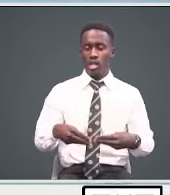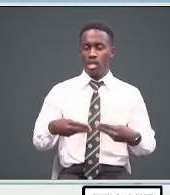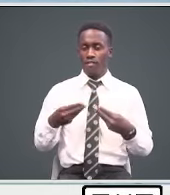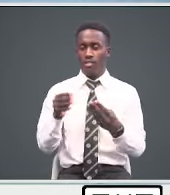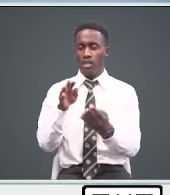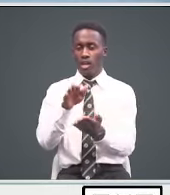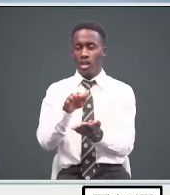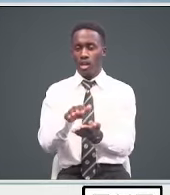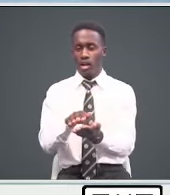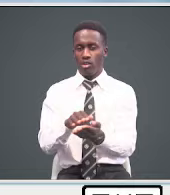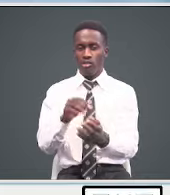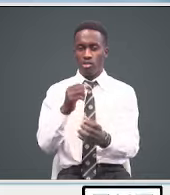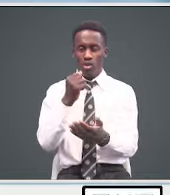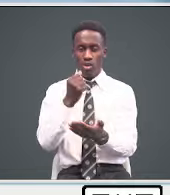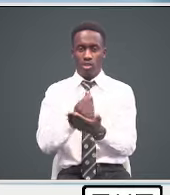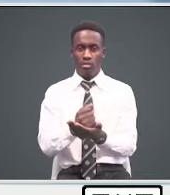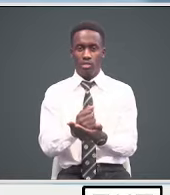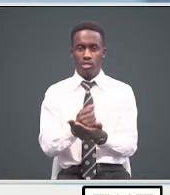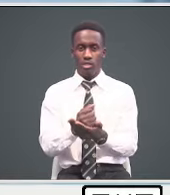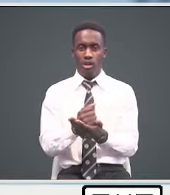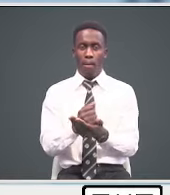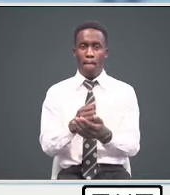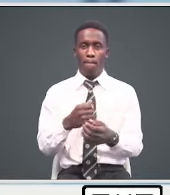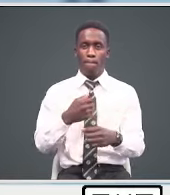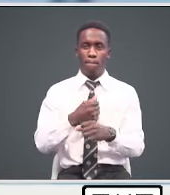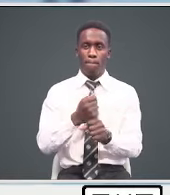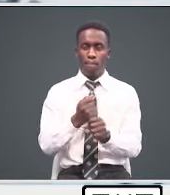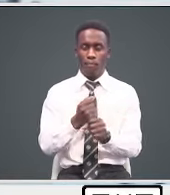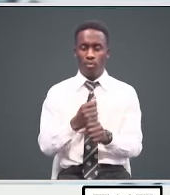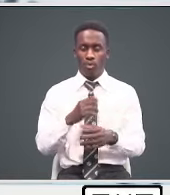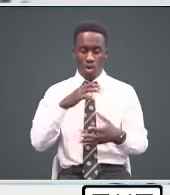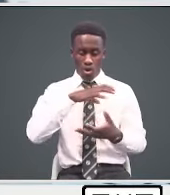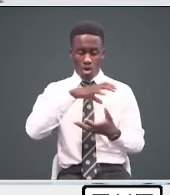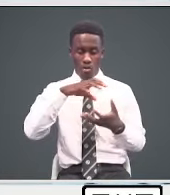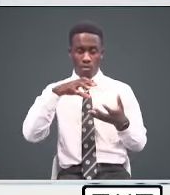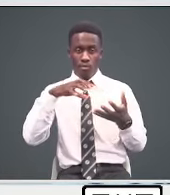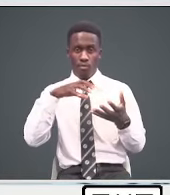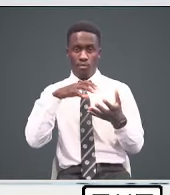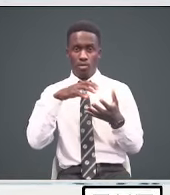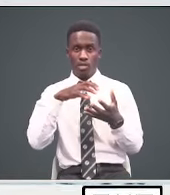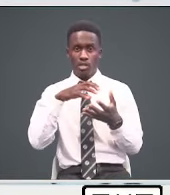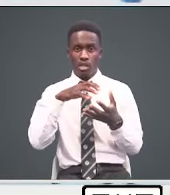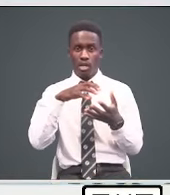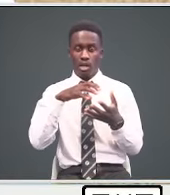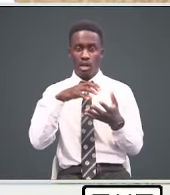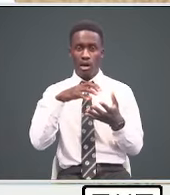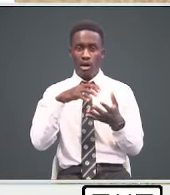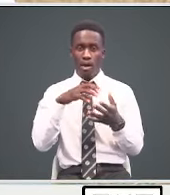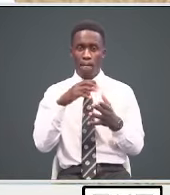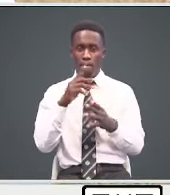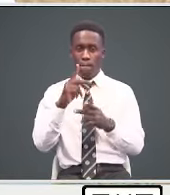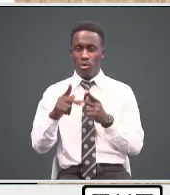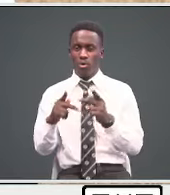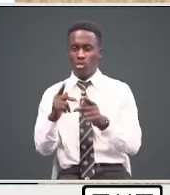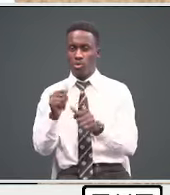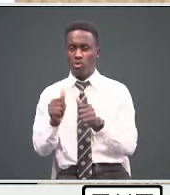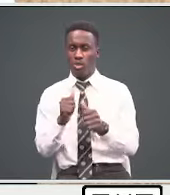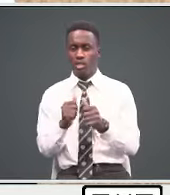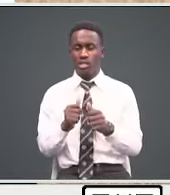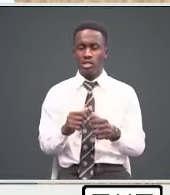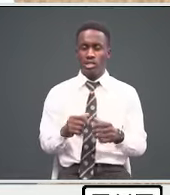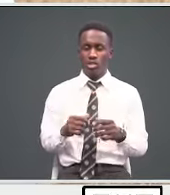office, creating a complex web of fraudulent transactions designed to siphon off large sums without detection.